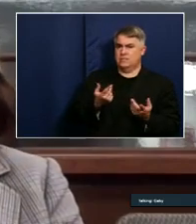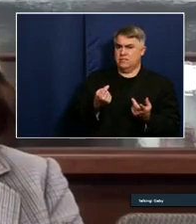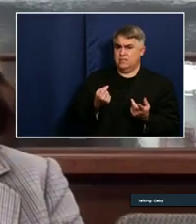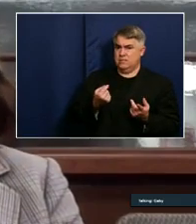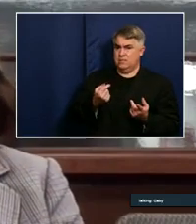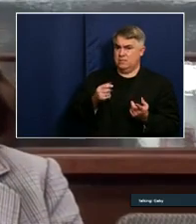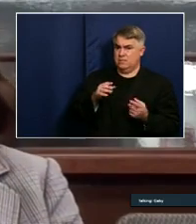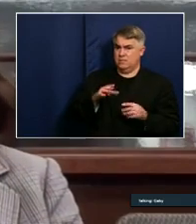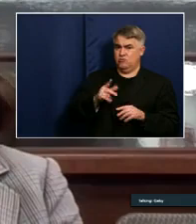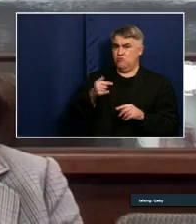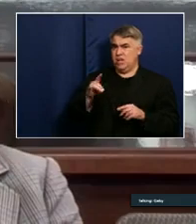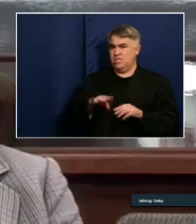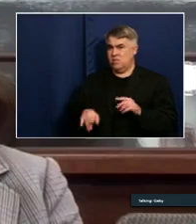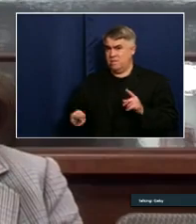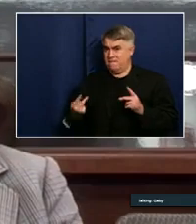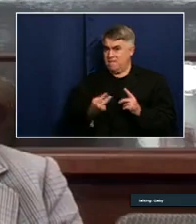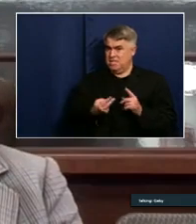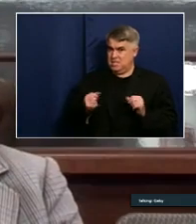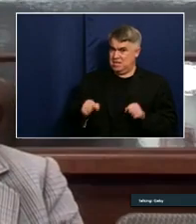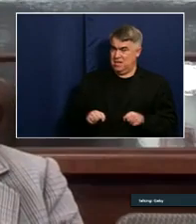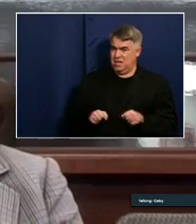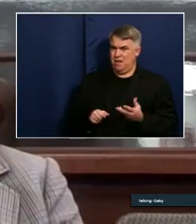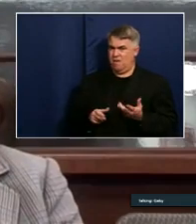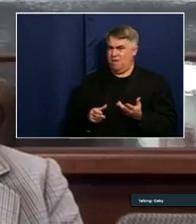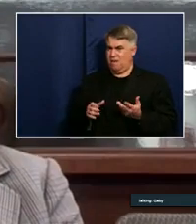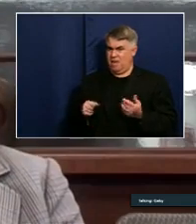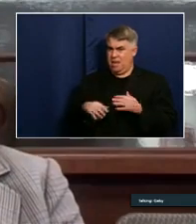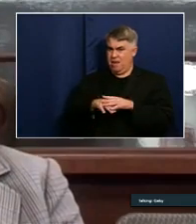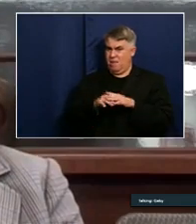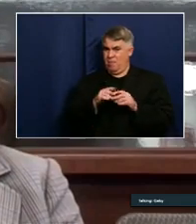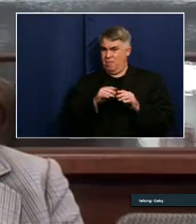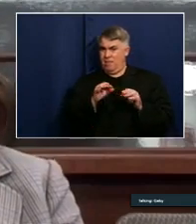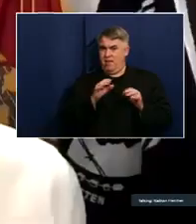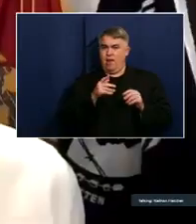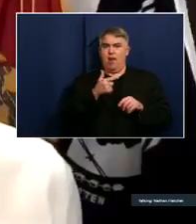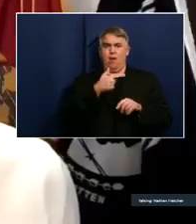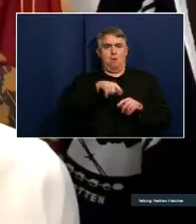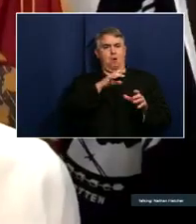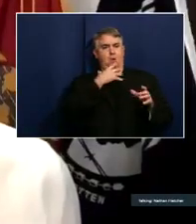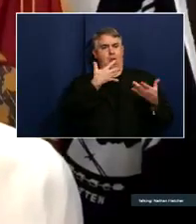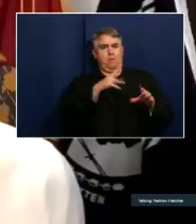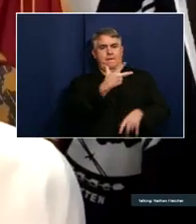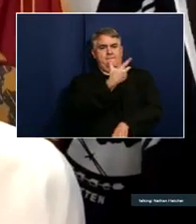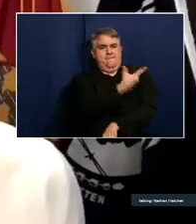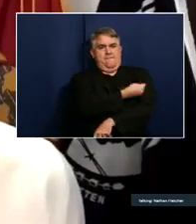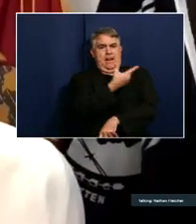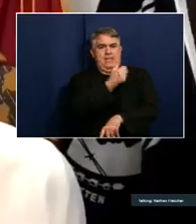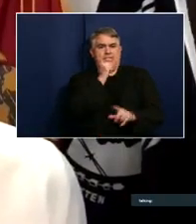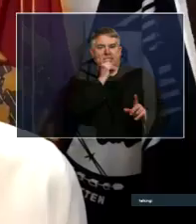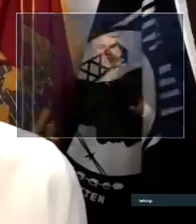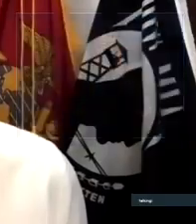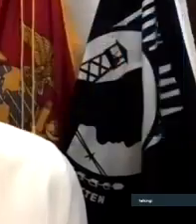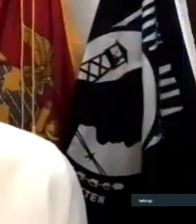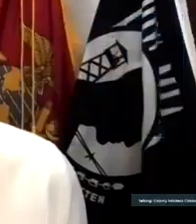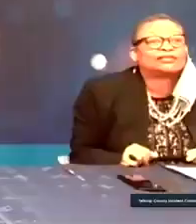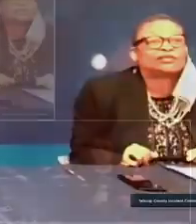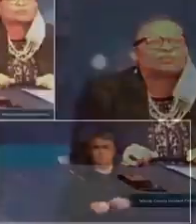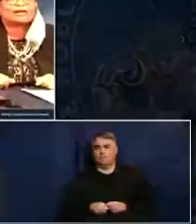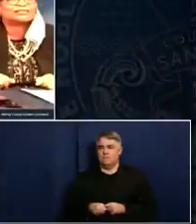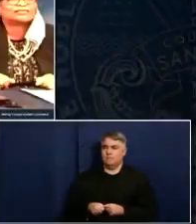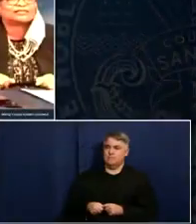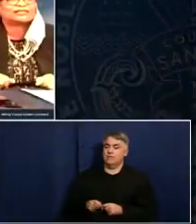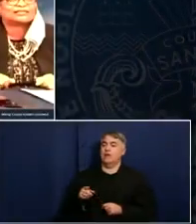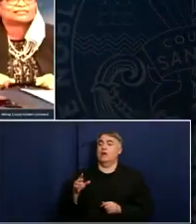vaccinated seniors? We need some recommendations on what is safe. Let's go back to Dr. Wooten for that one. Actually,